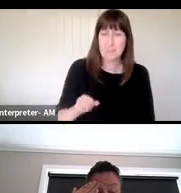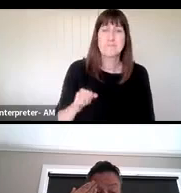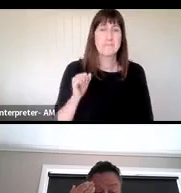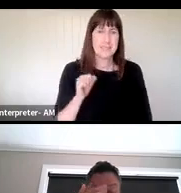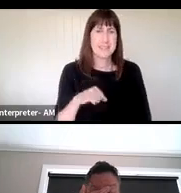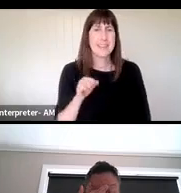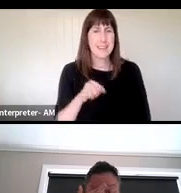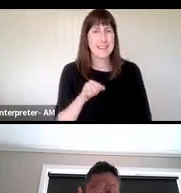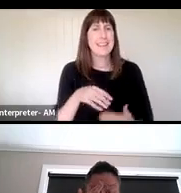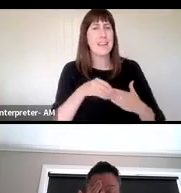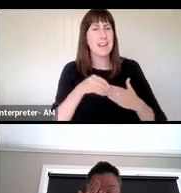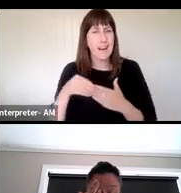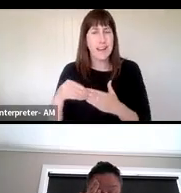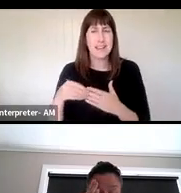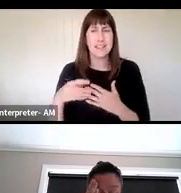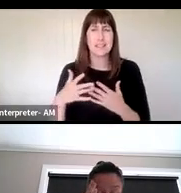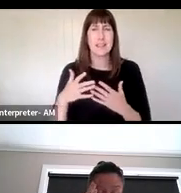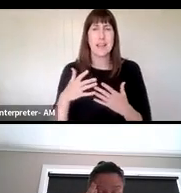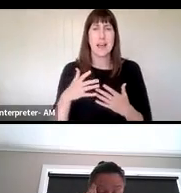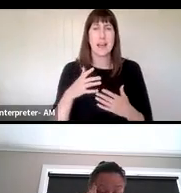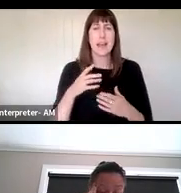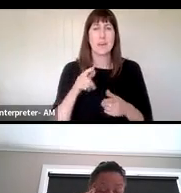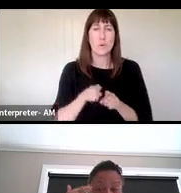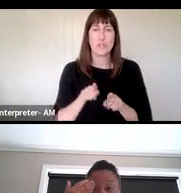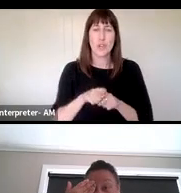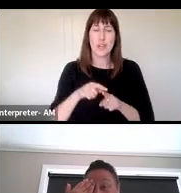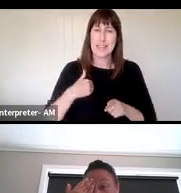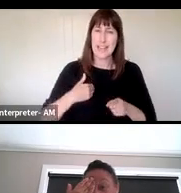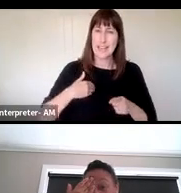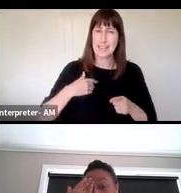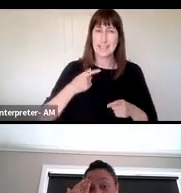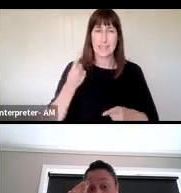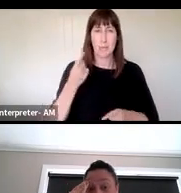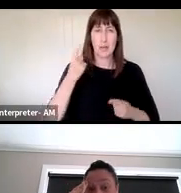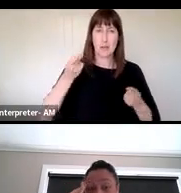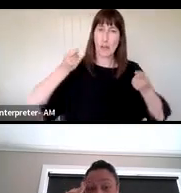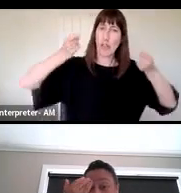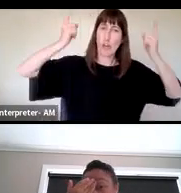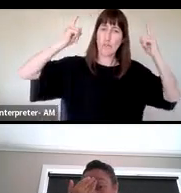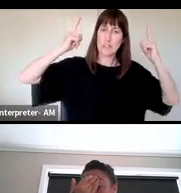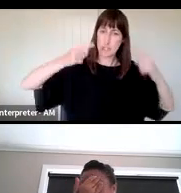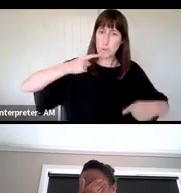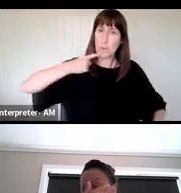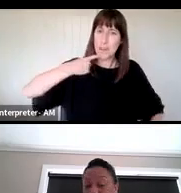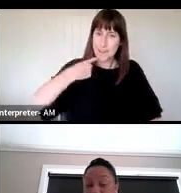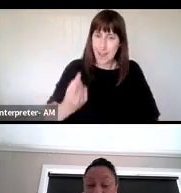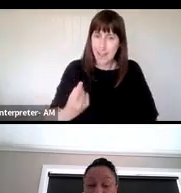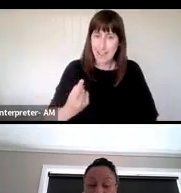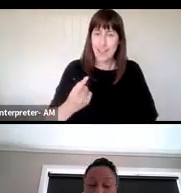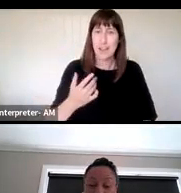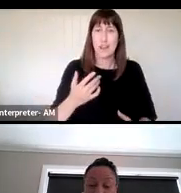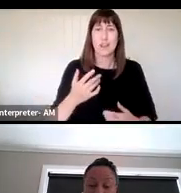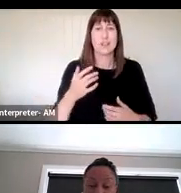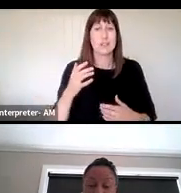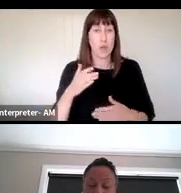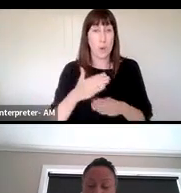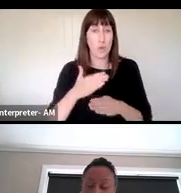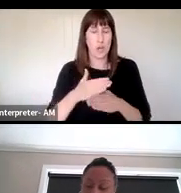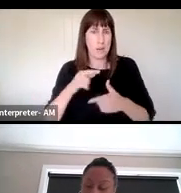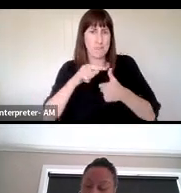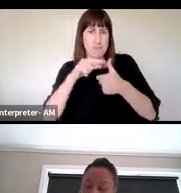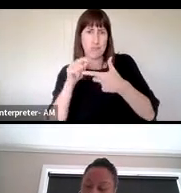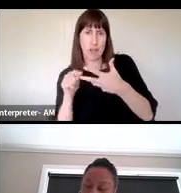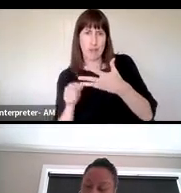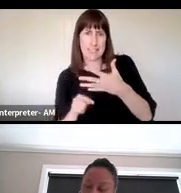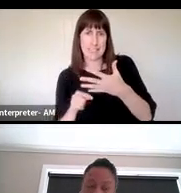they need a bit more authority to actually do it, because everybody has priorities, and they have to meet